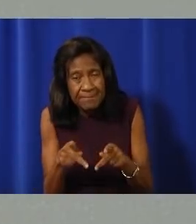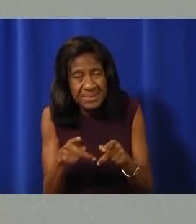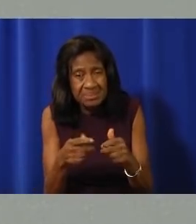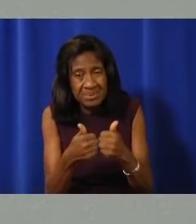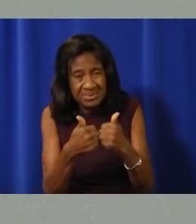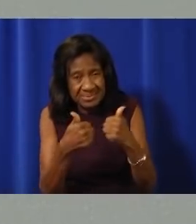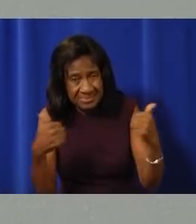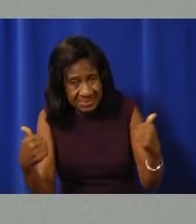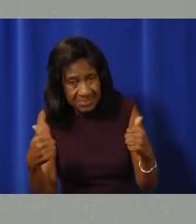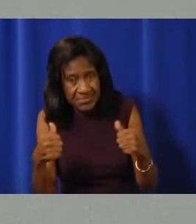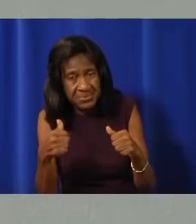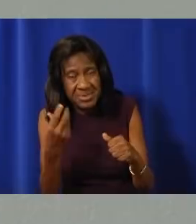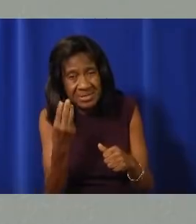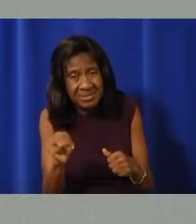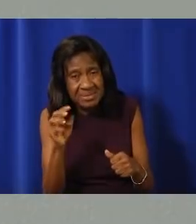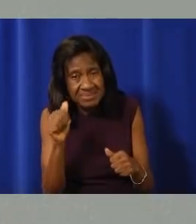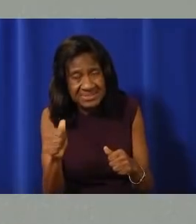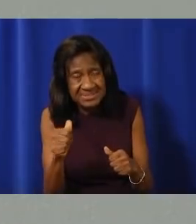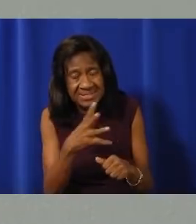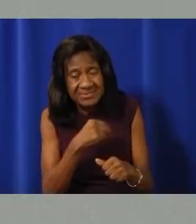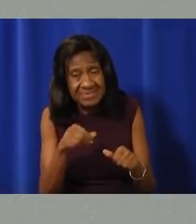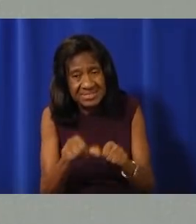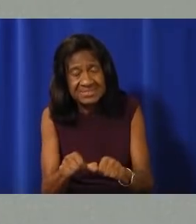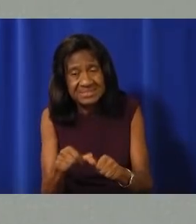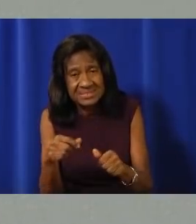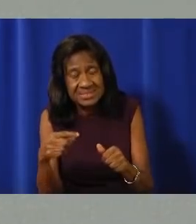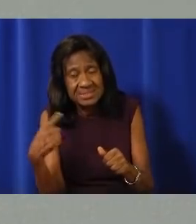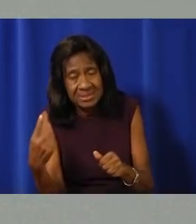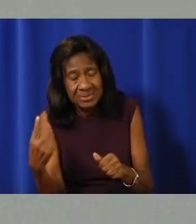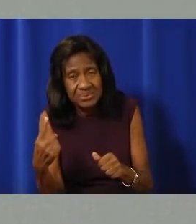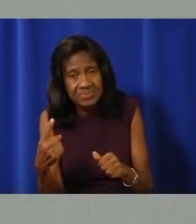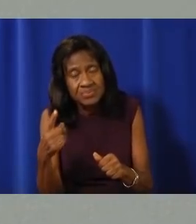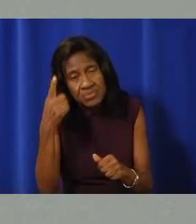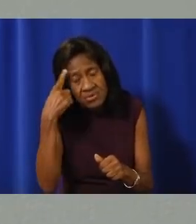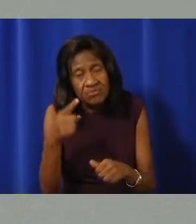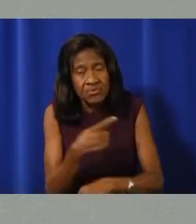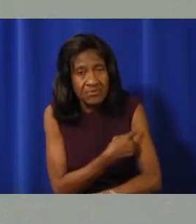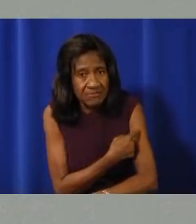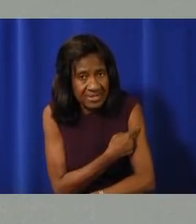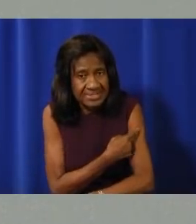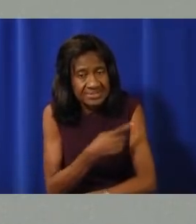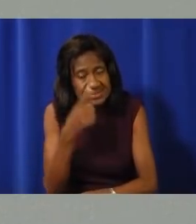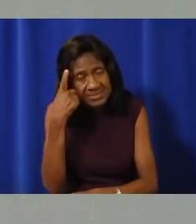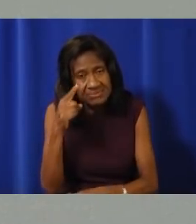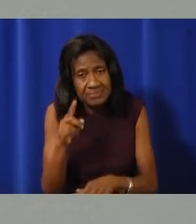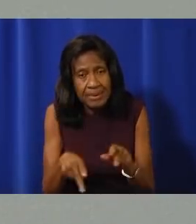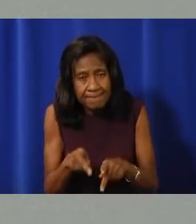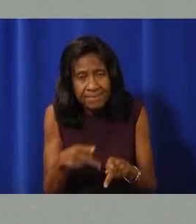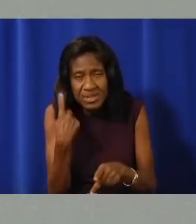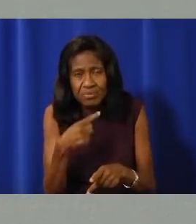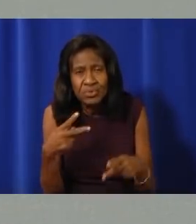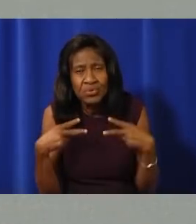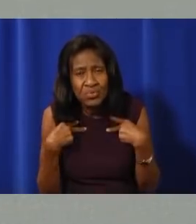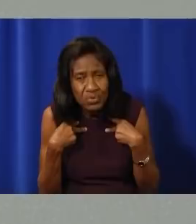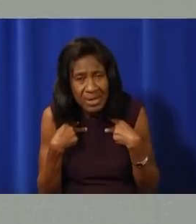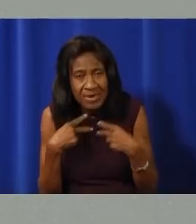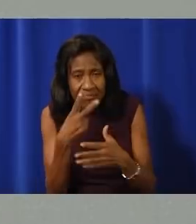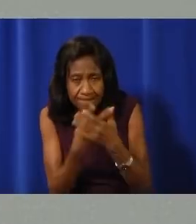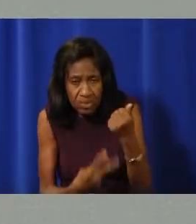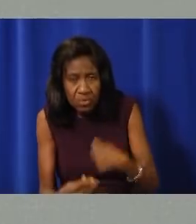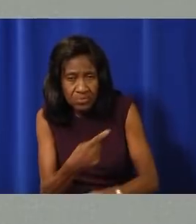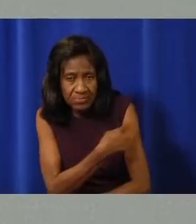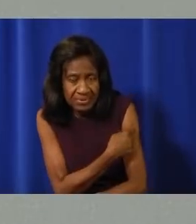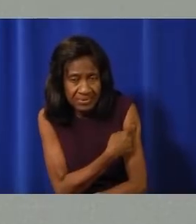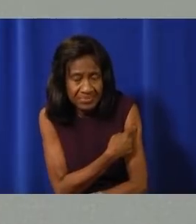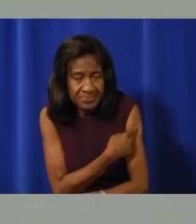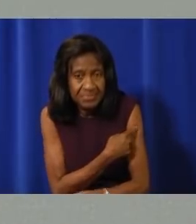Currently, for vaccinated travelers, the quarantine requirement is 5 days. We're proposing to take